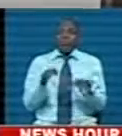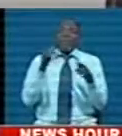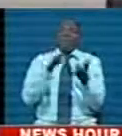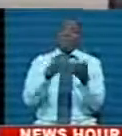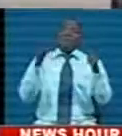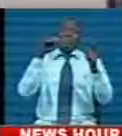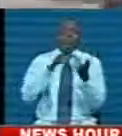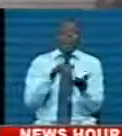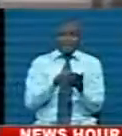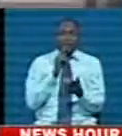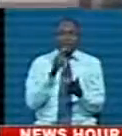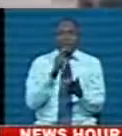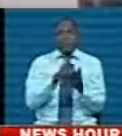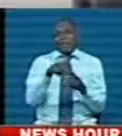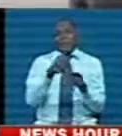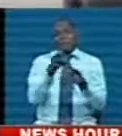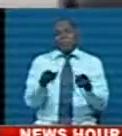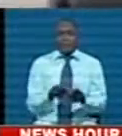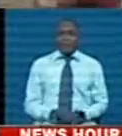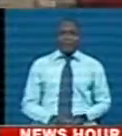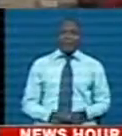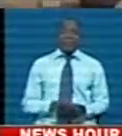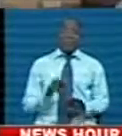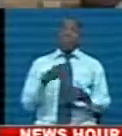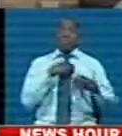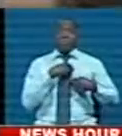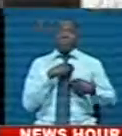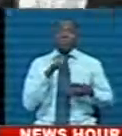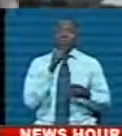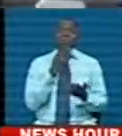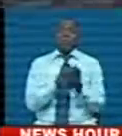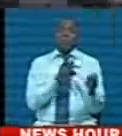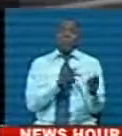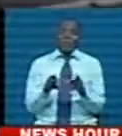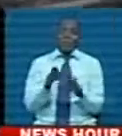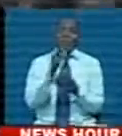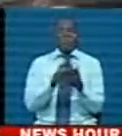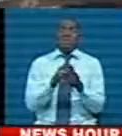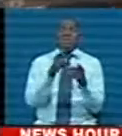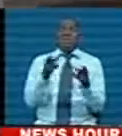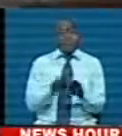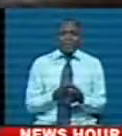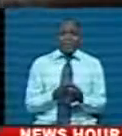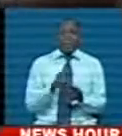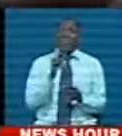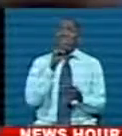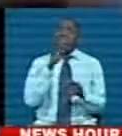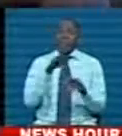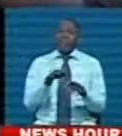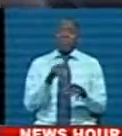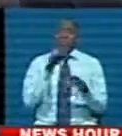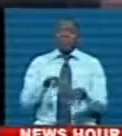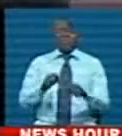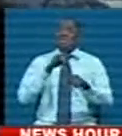again wreak havoc in some neighborhoods. They complain about improper planning of some settlements, choked gutters,